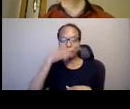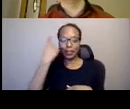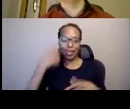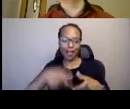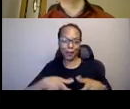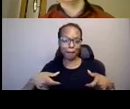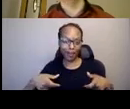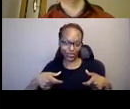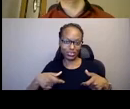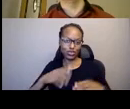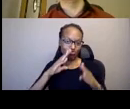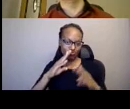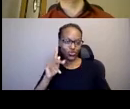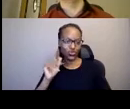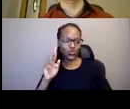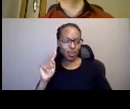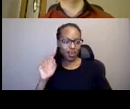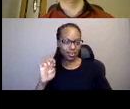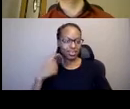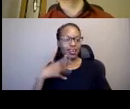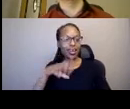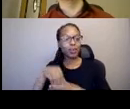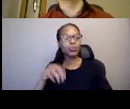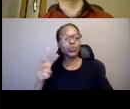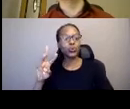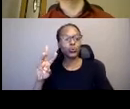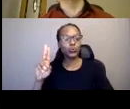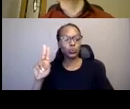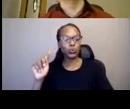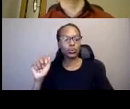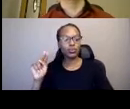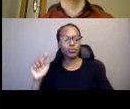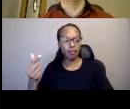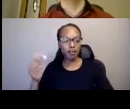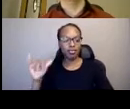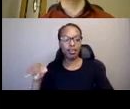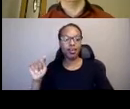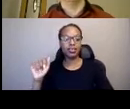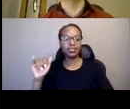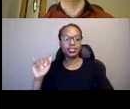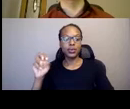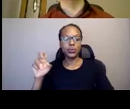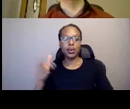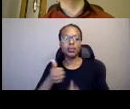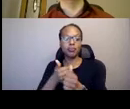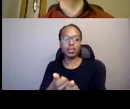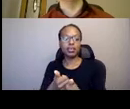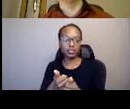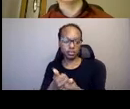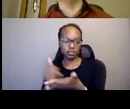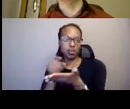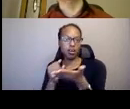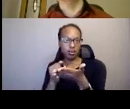a member of the Wutan, which is a Taiwan-based martial art organization. And at that, in Wutan, I studied Northern